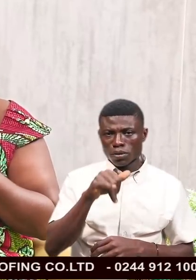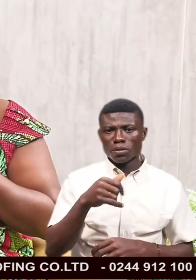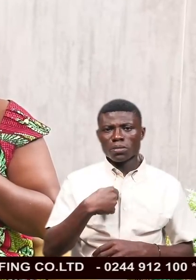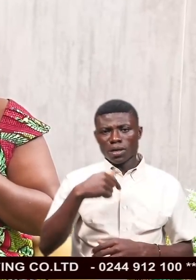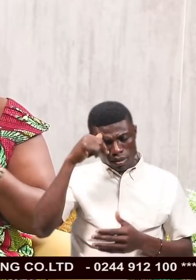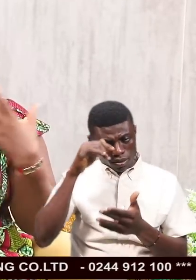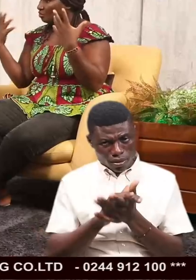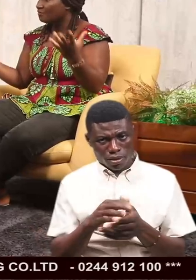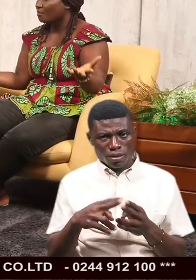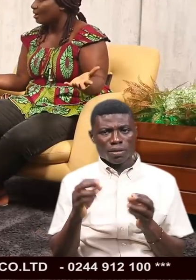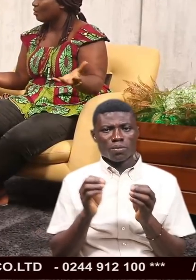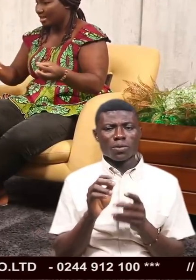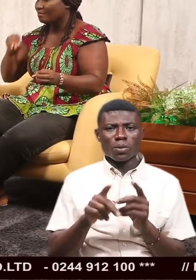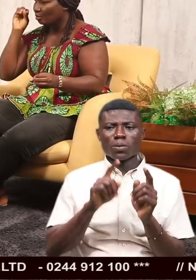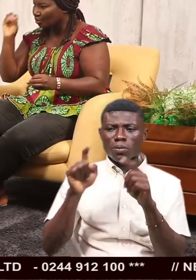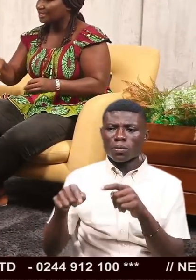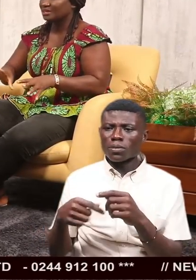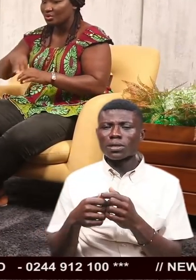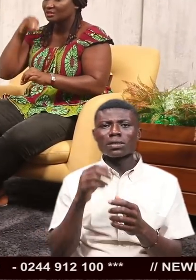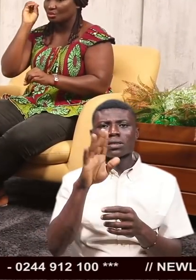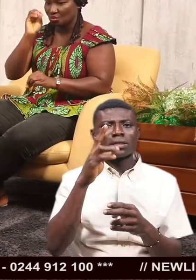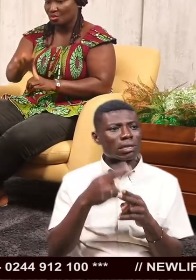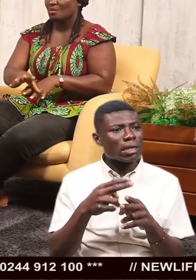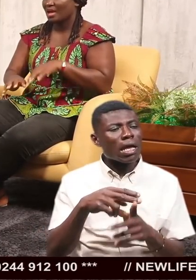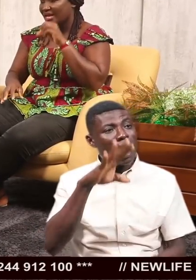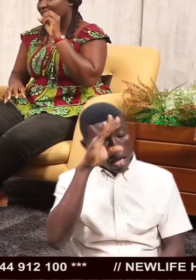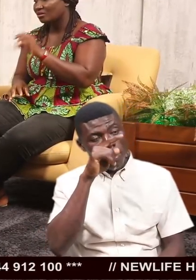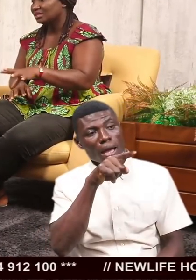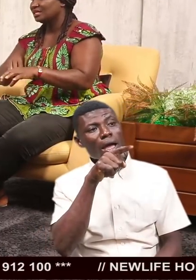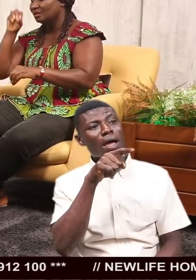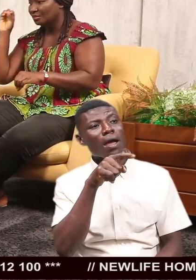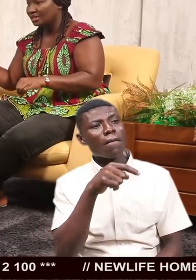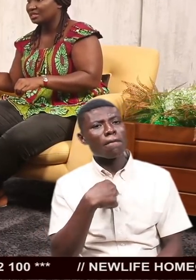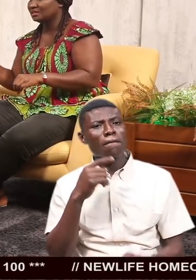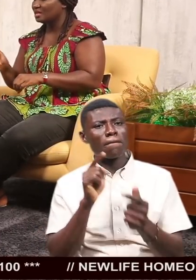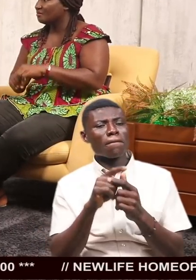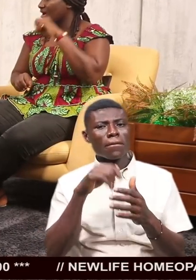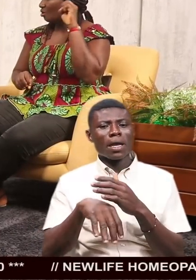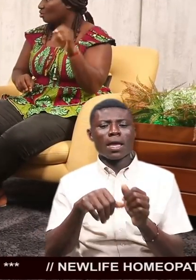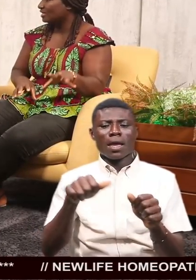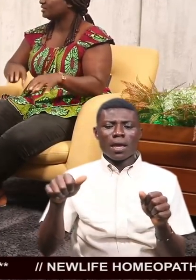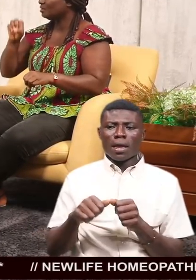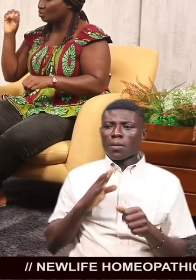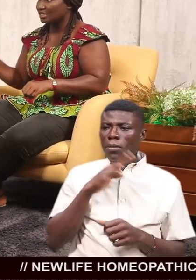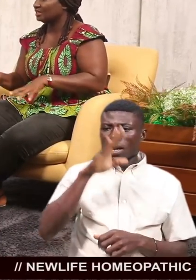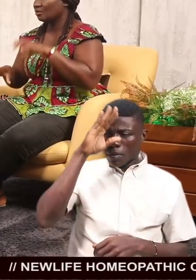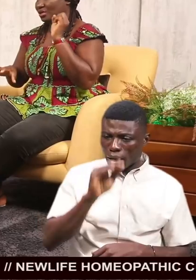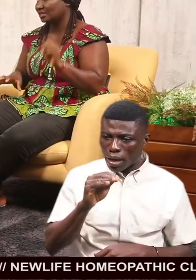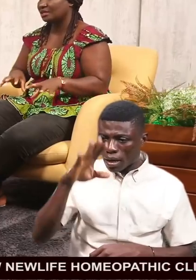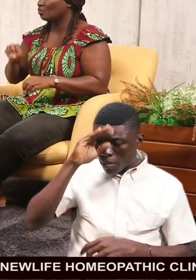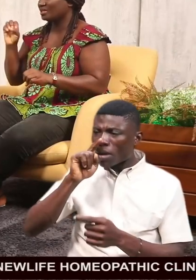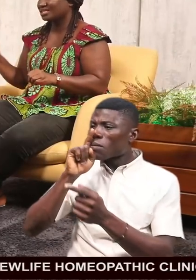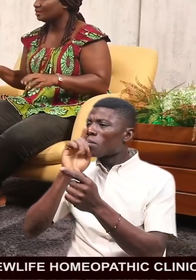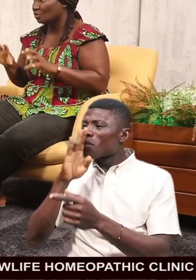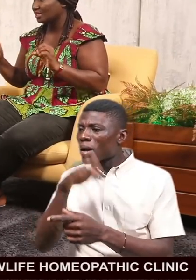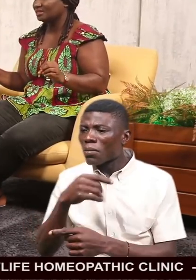oyemi kunu. It's for Baho, Ebe Bonnie, the way so. I encountered him in this area. Oh, ye say, oh, ye say, oh, ye